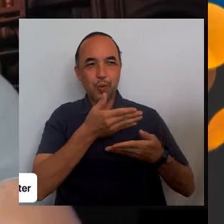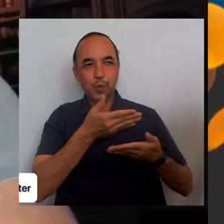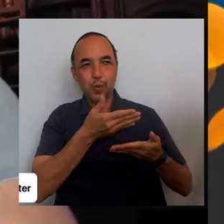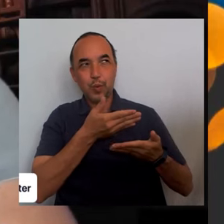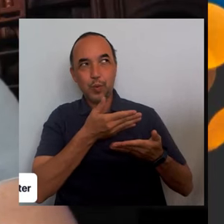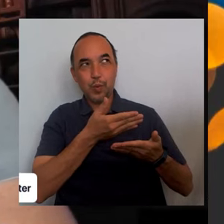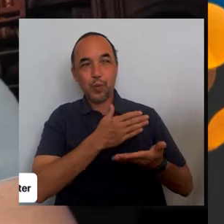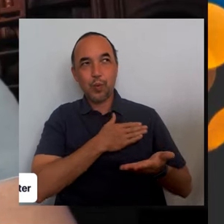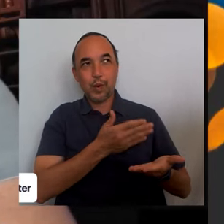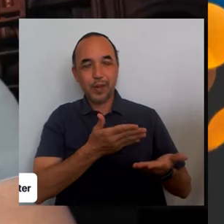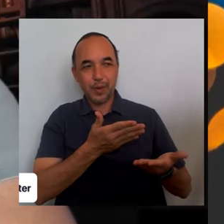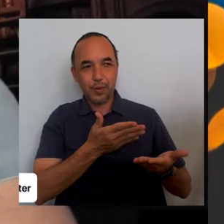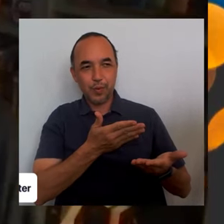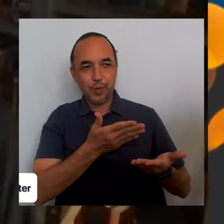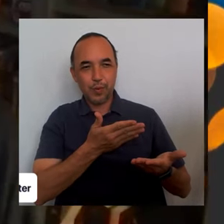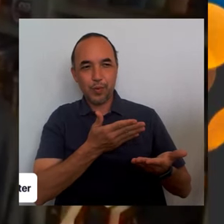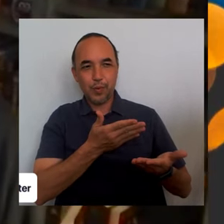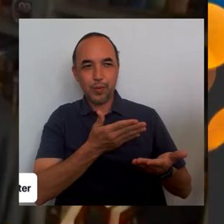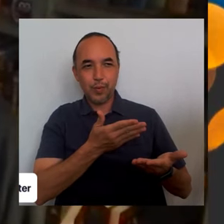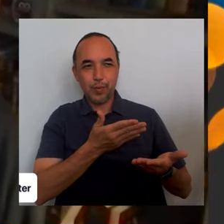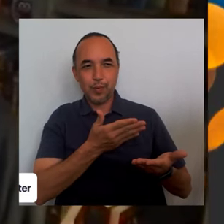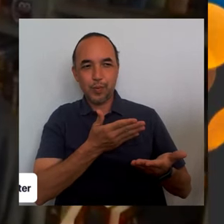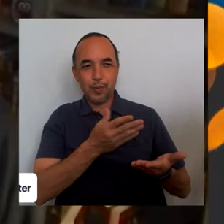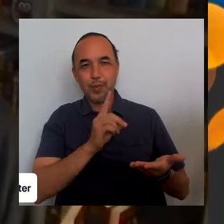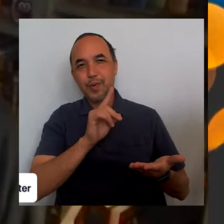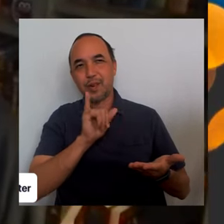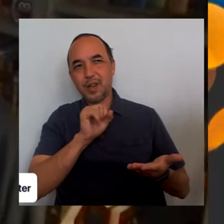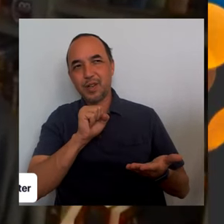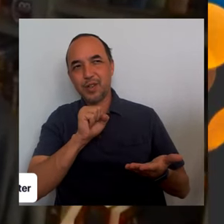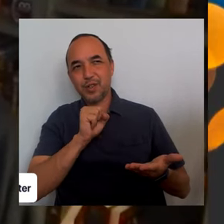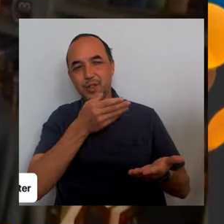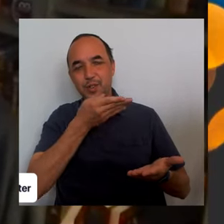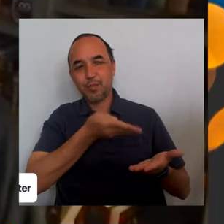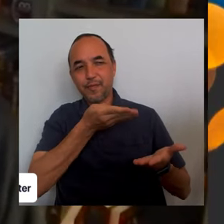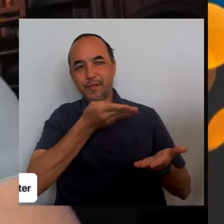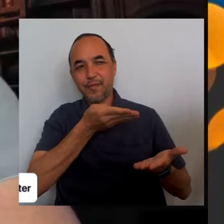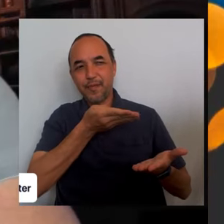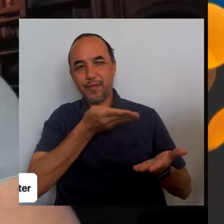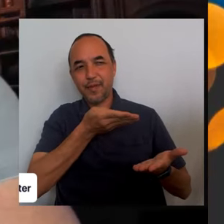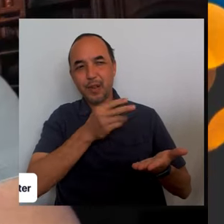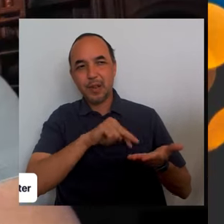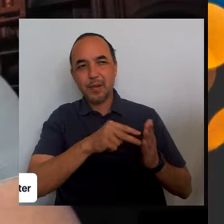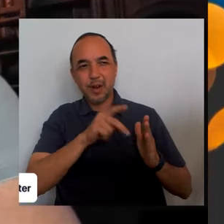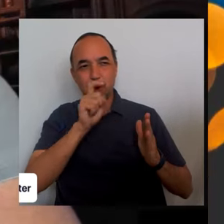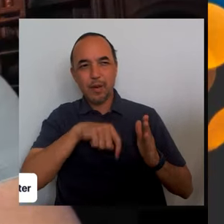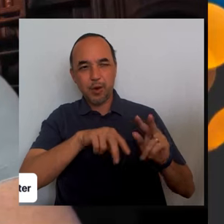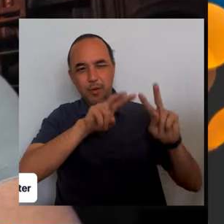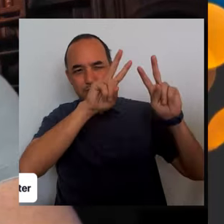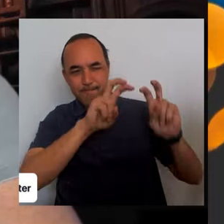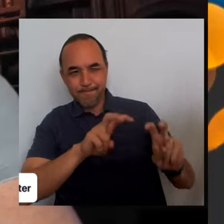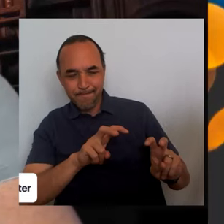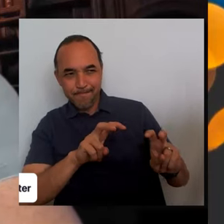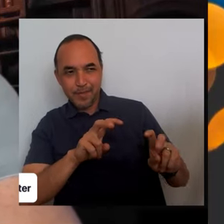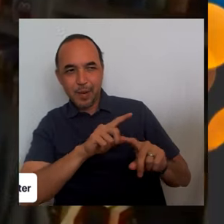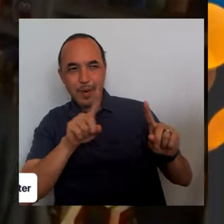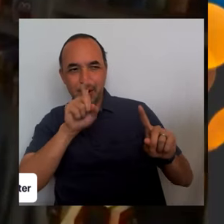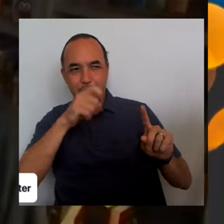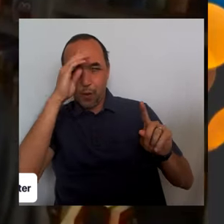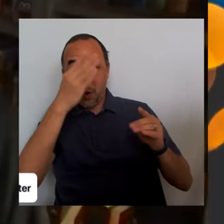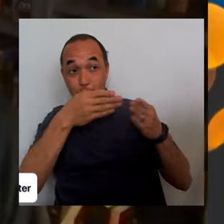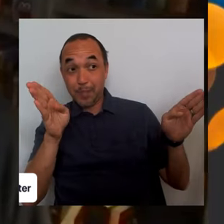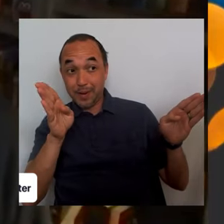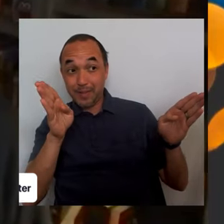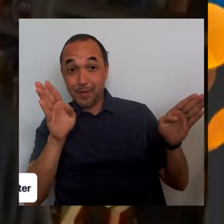perfect balance, right? You have to have a critical eye, but you have to be open to seeing what happens, right? Yeah, and I did get